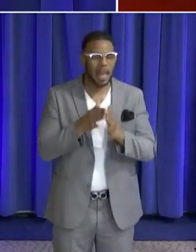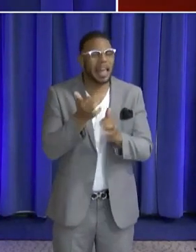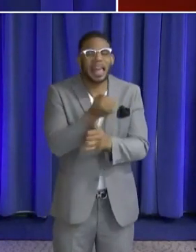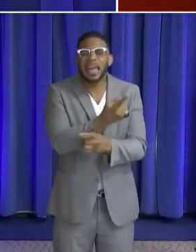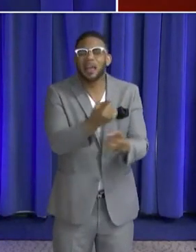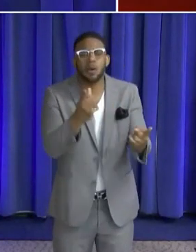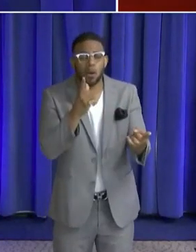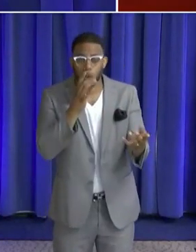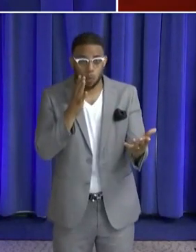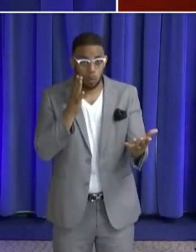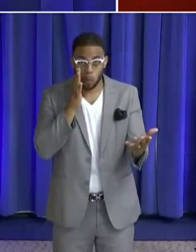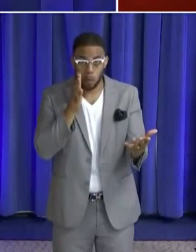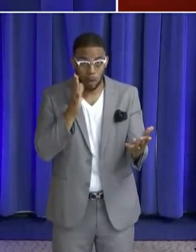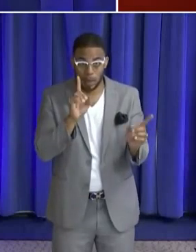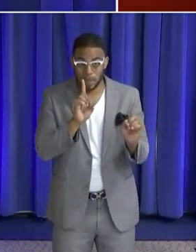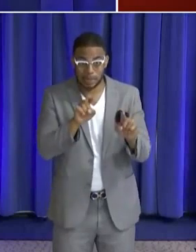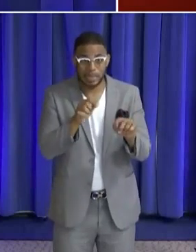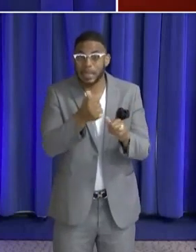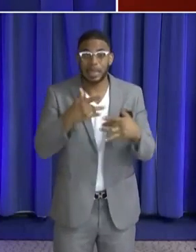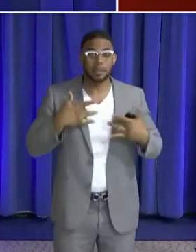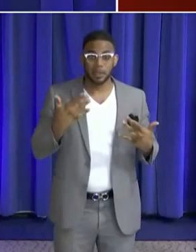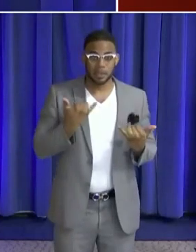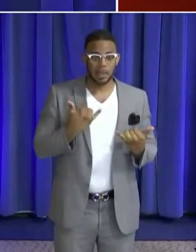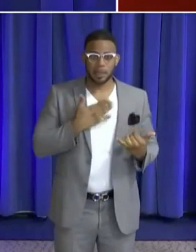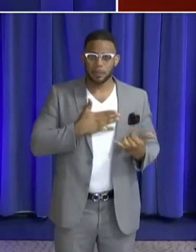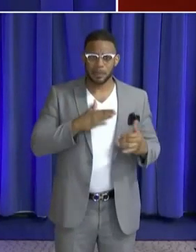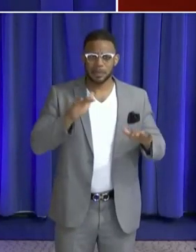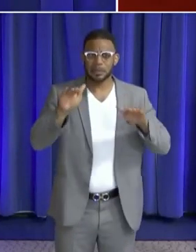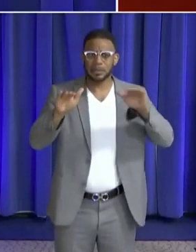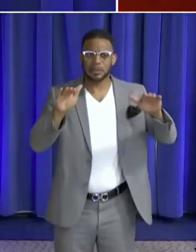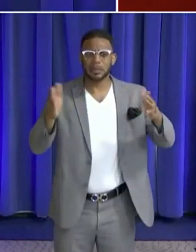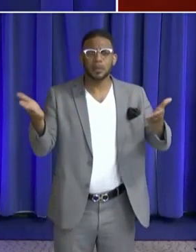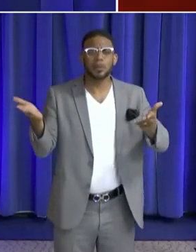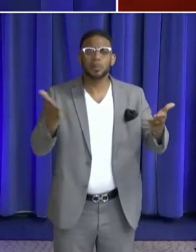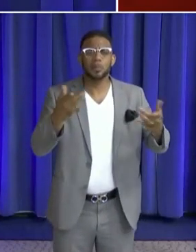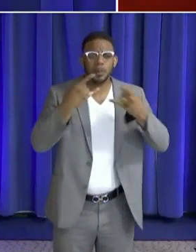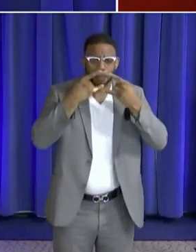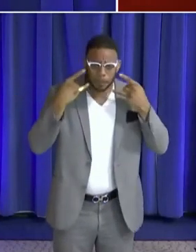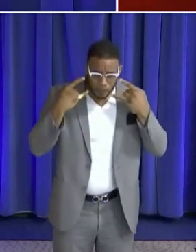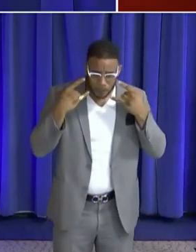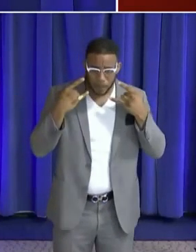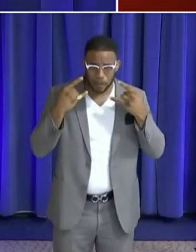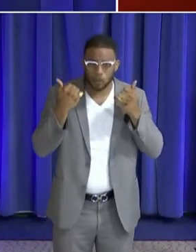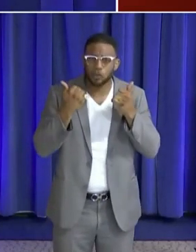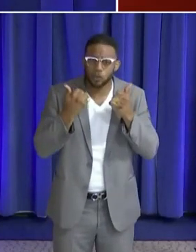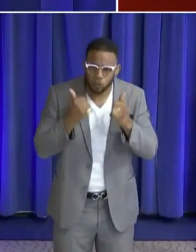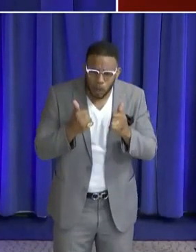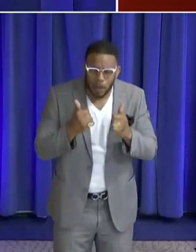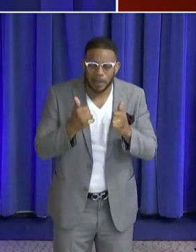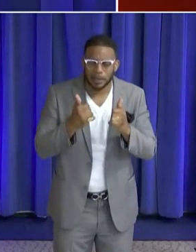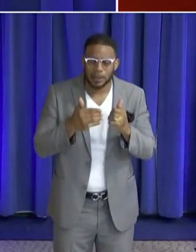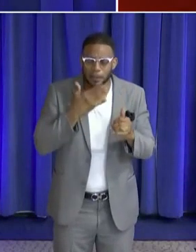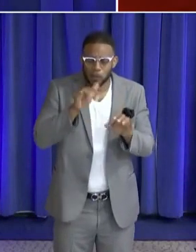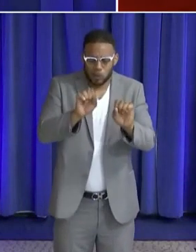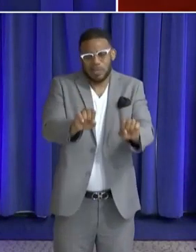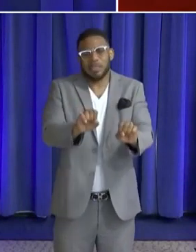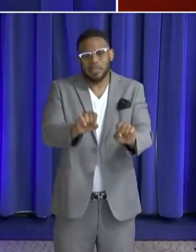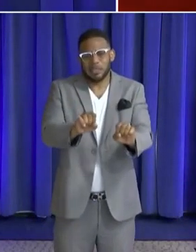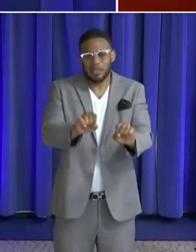anybody that's going to attend any events today or moving forward into the future to try to the extent that they